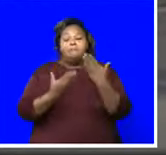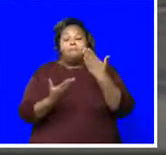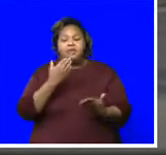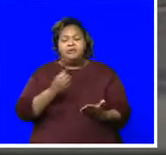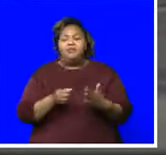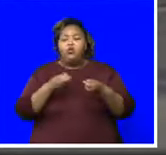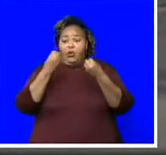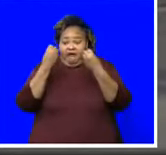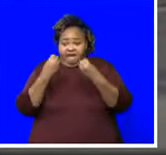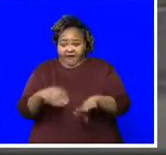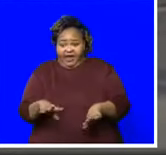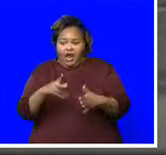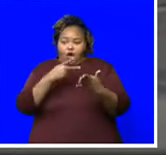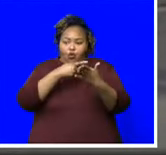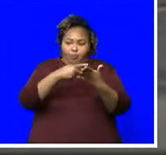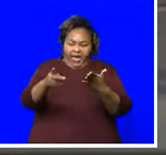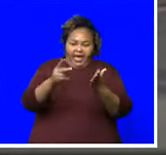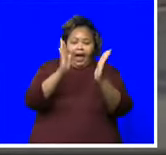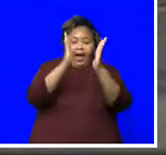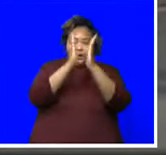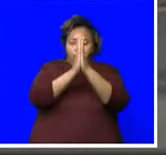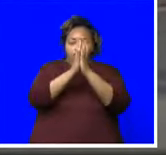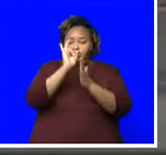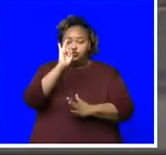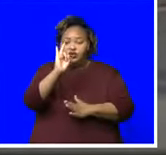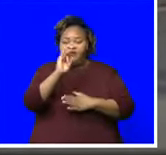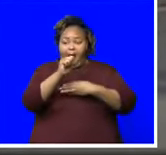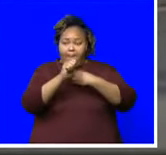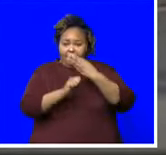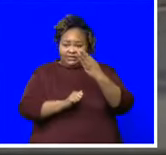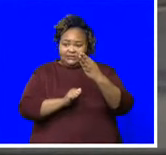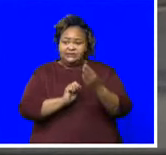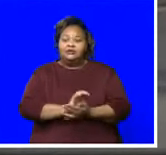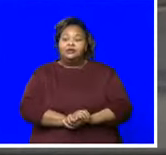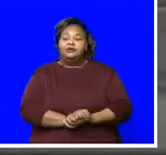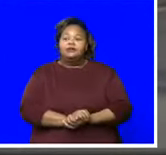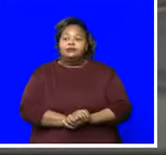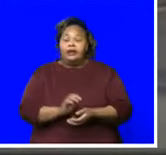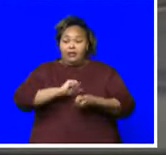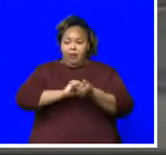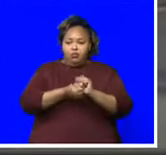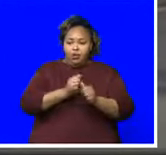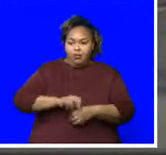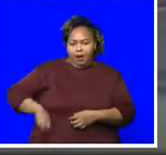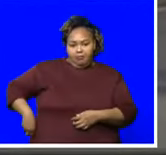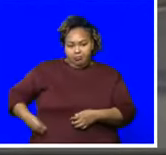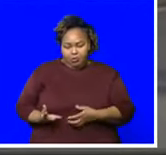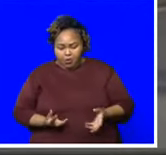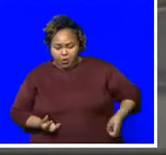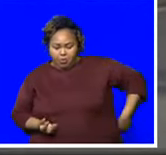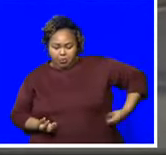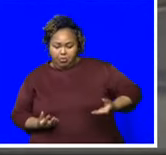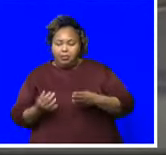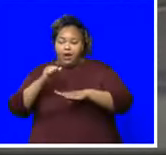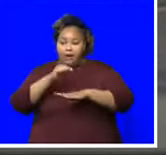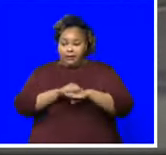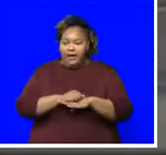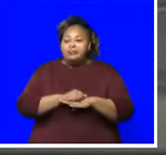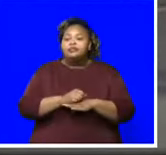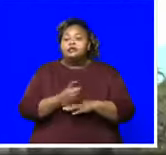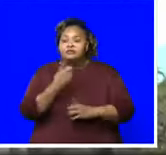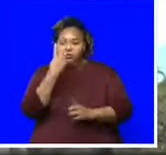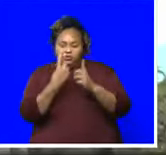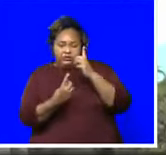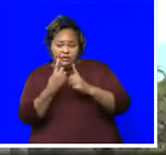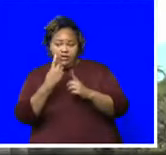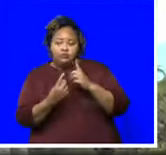months unalo lelungelo lokuthi usikhombise leto desert takho sitawuse siyabuka ke ukuthi singakunika isikhathi